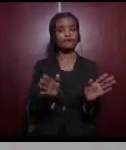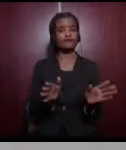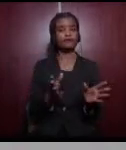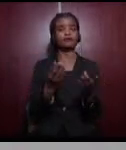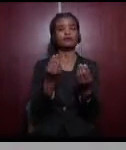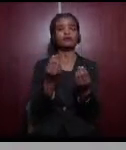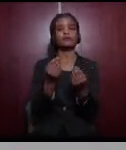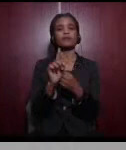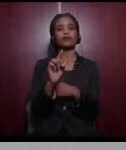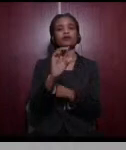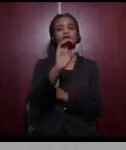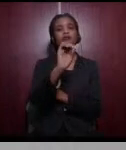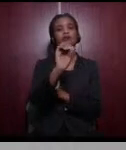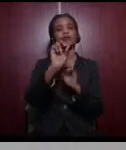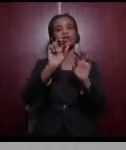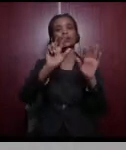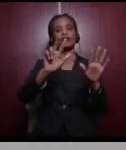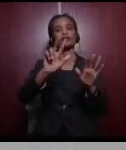0800